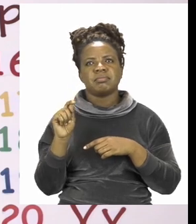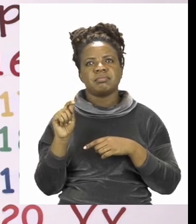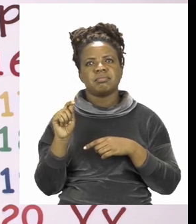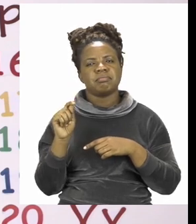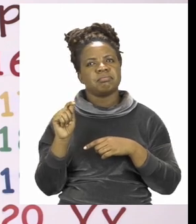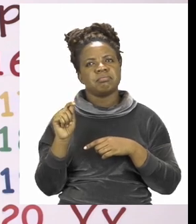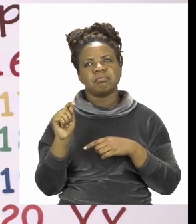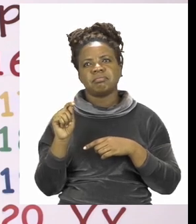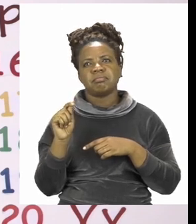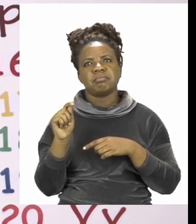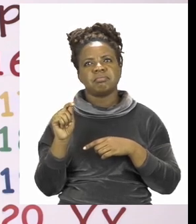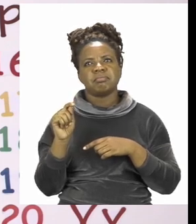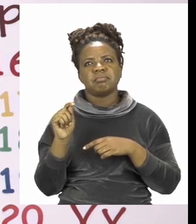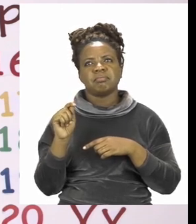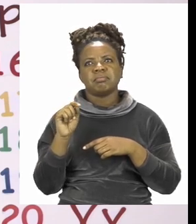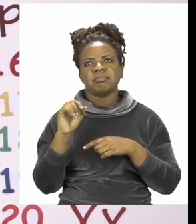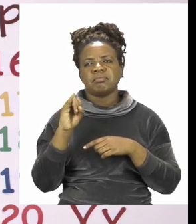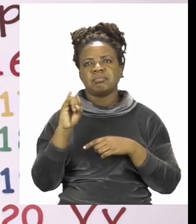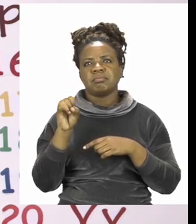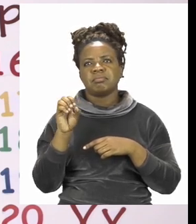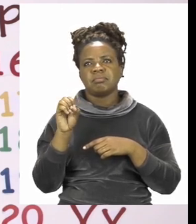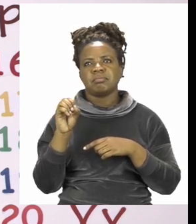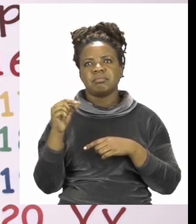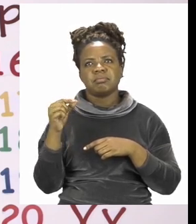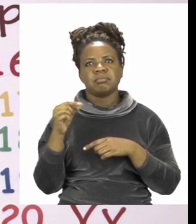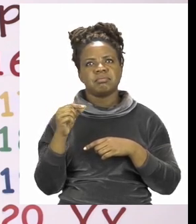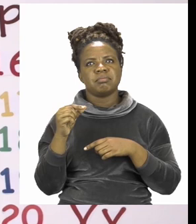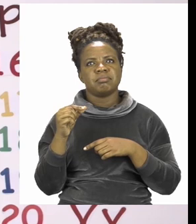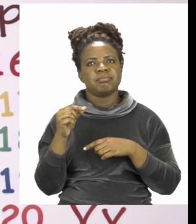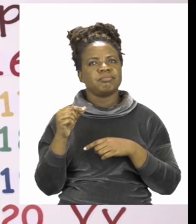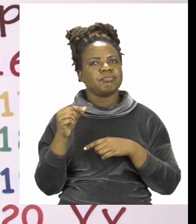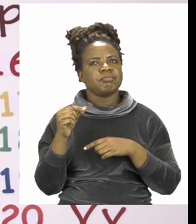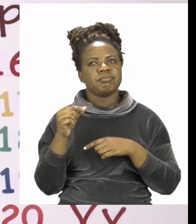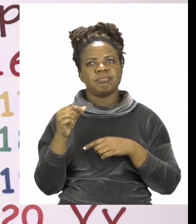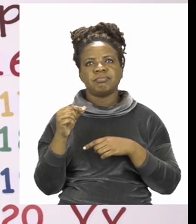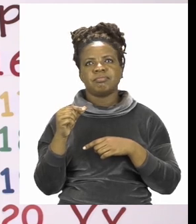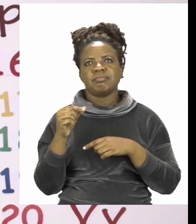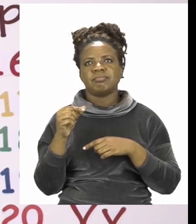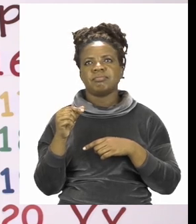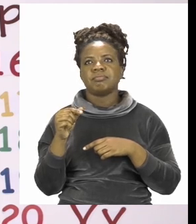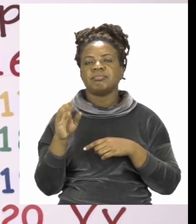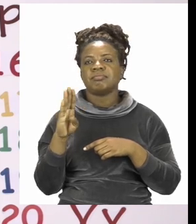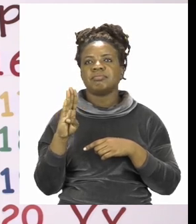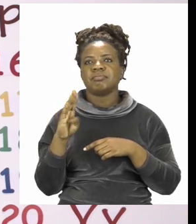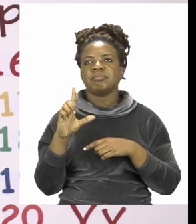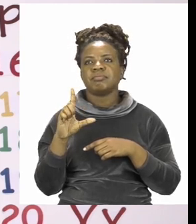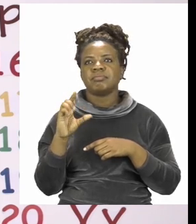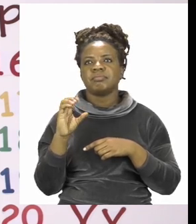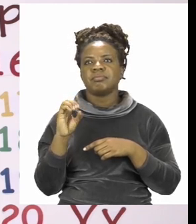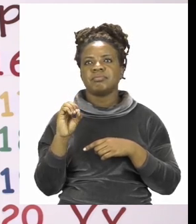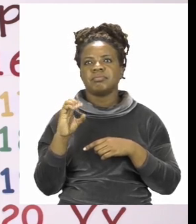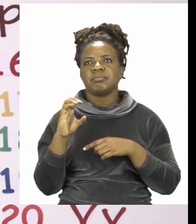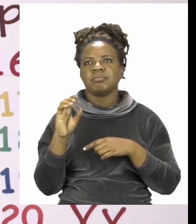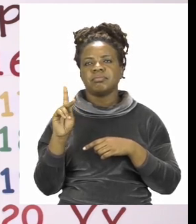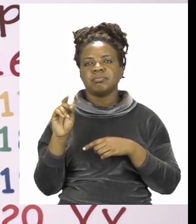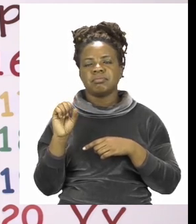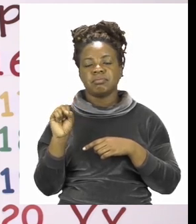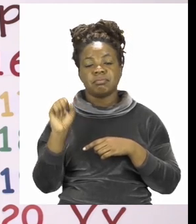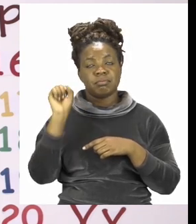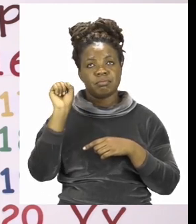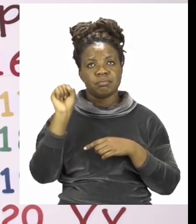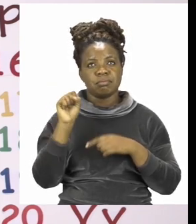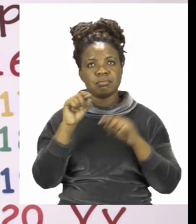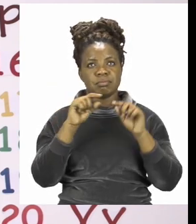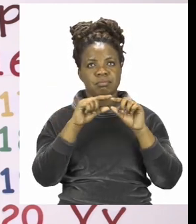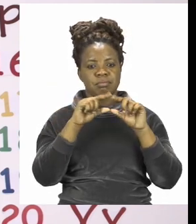no. Jog, no. Blocks. Yes, they